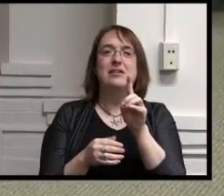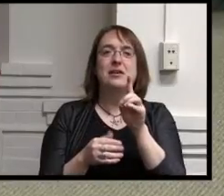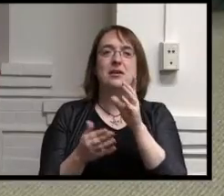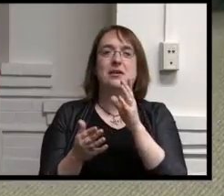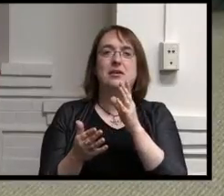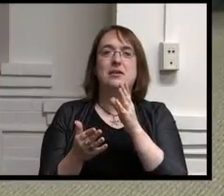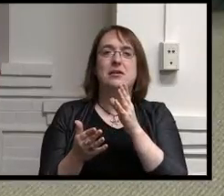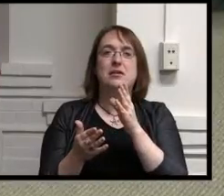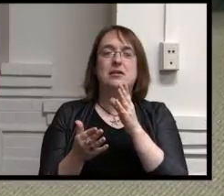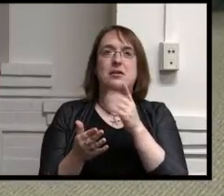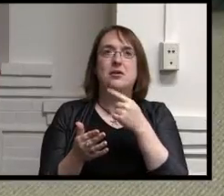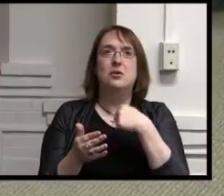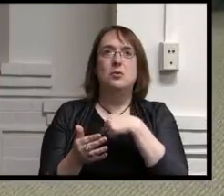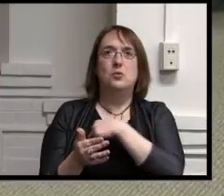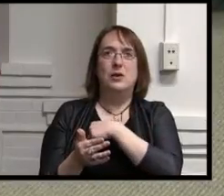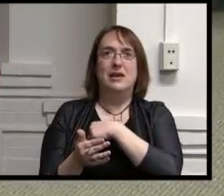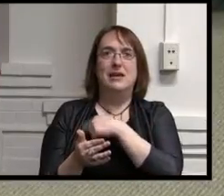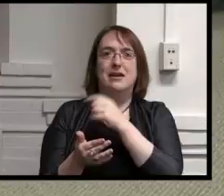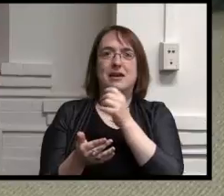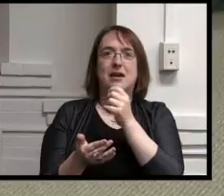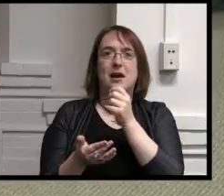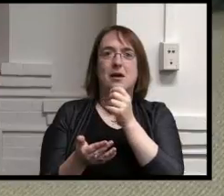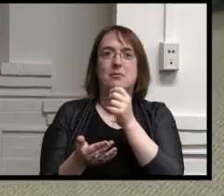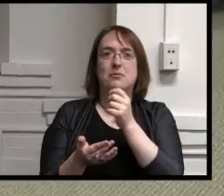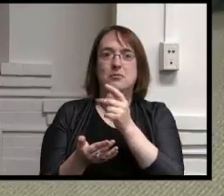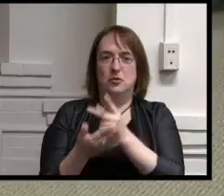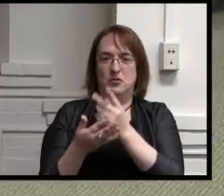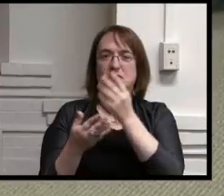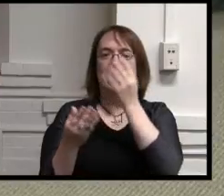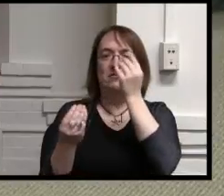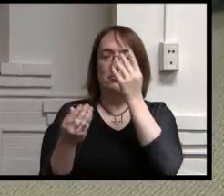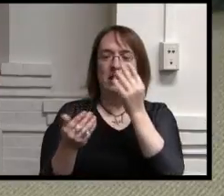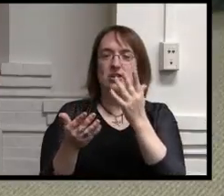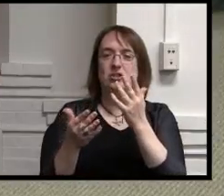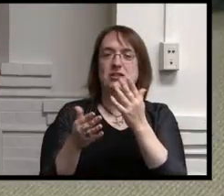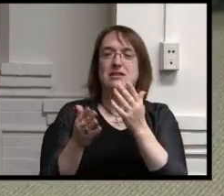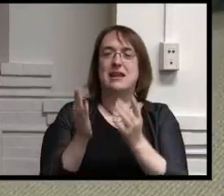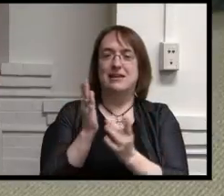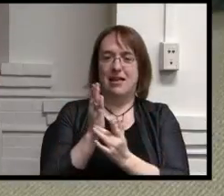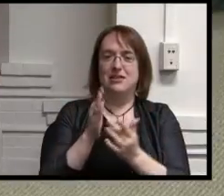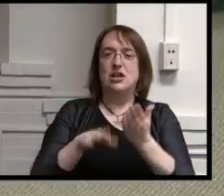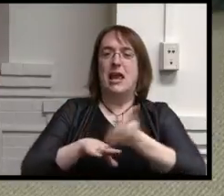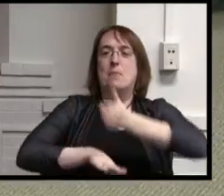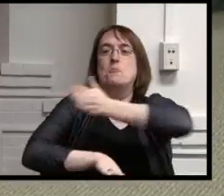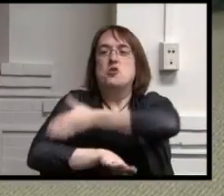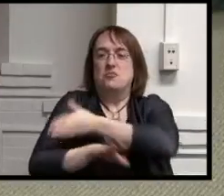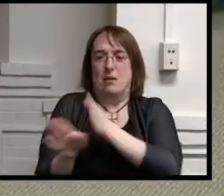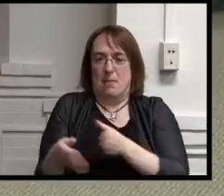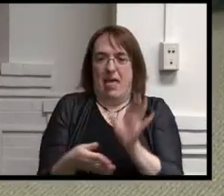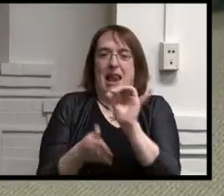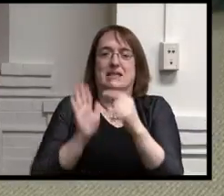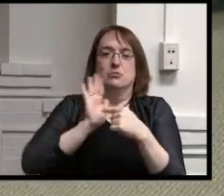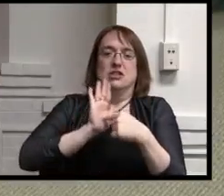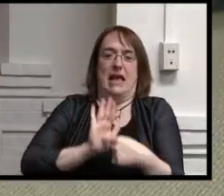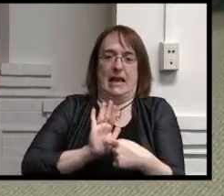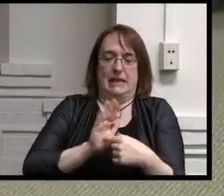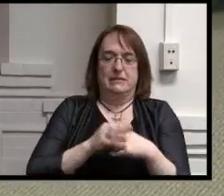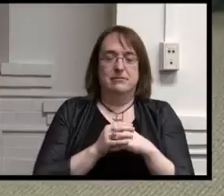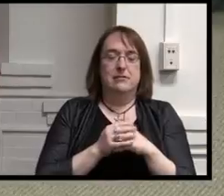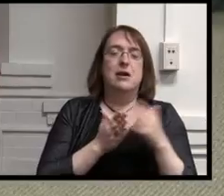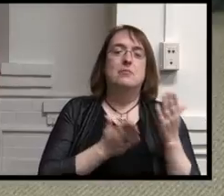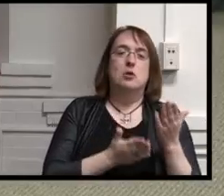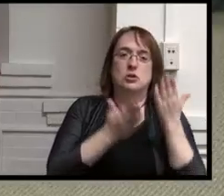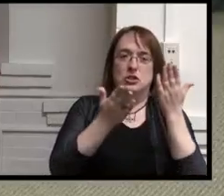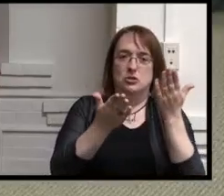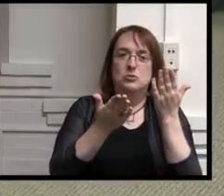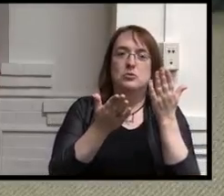we approve the information technology improvement plan as presented. We have a motion to approve the IT